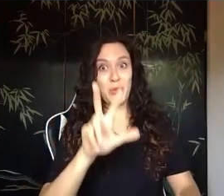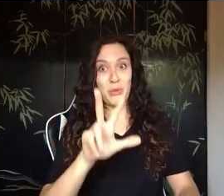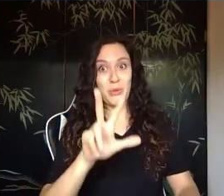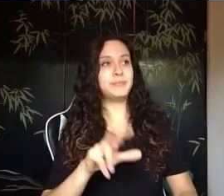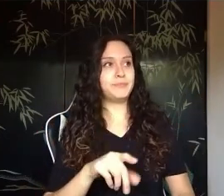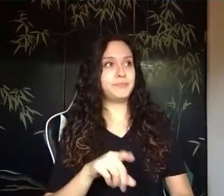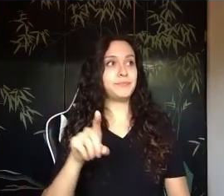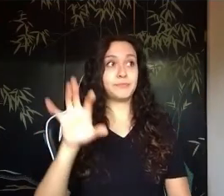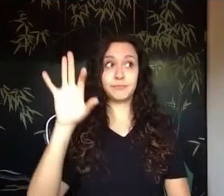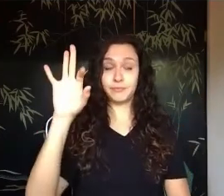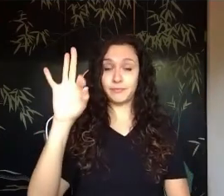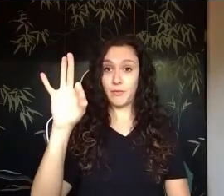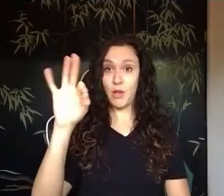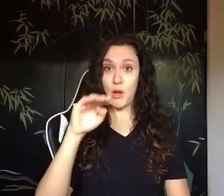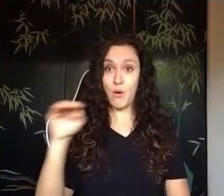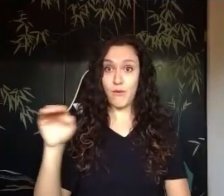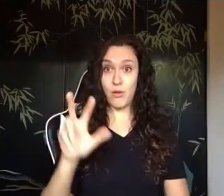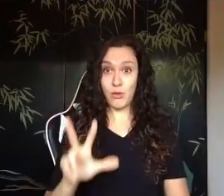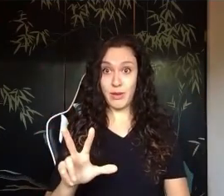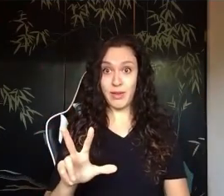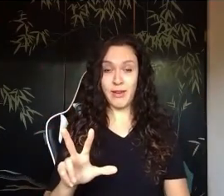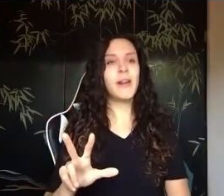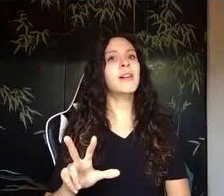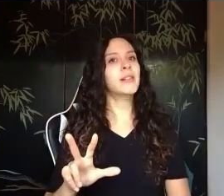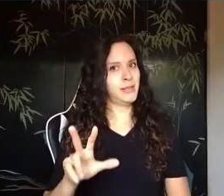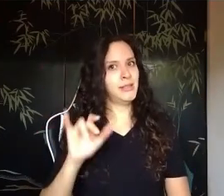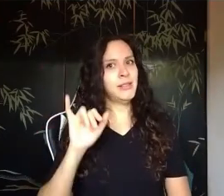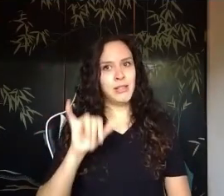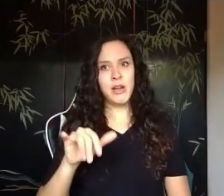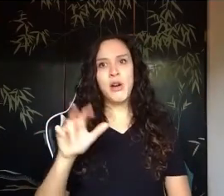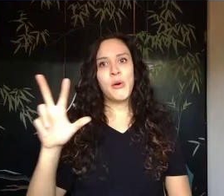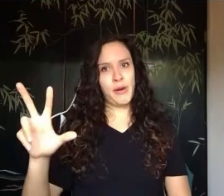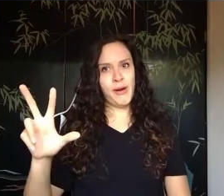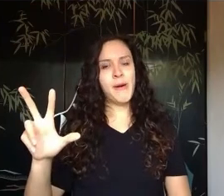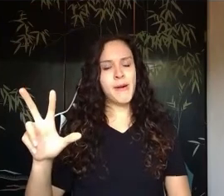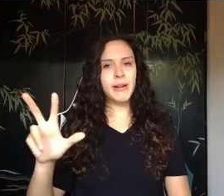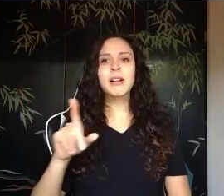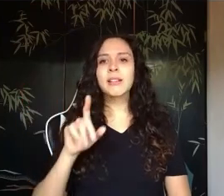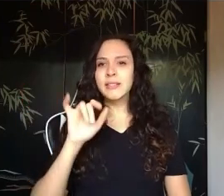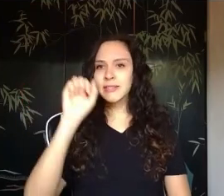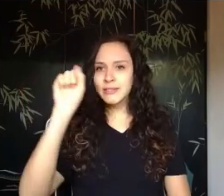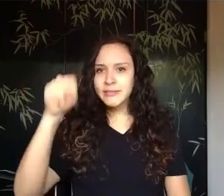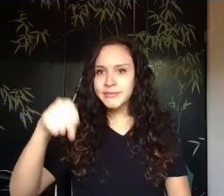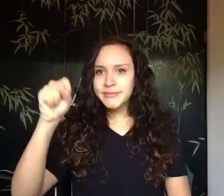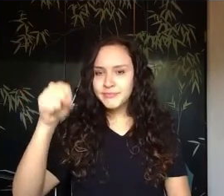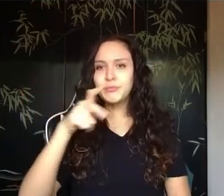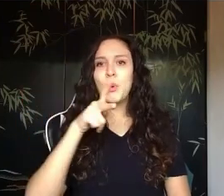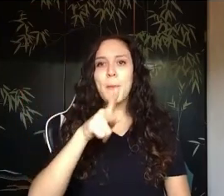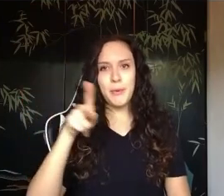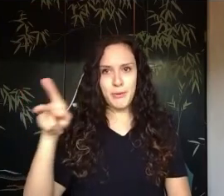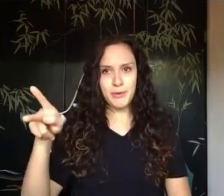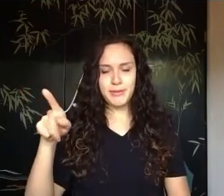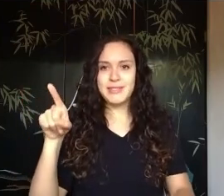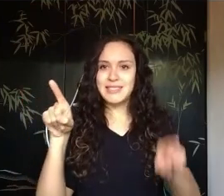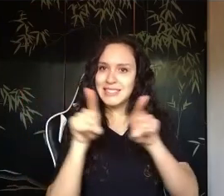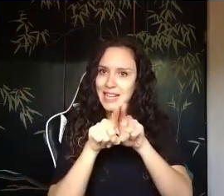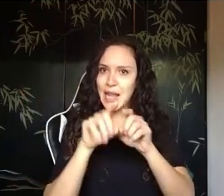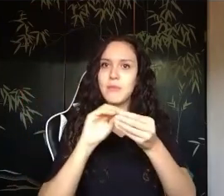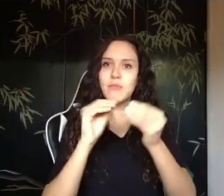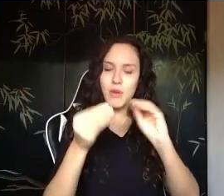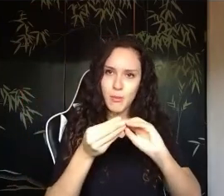over x, that equals 3. Ooh, we're off on a good start. 9 over 3, that equals 3. Ooh, that is definitely